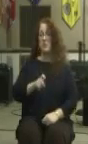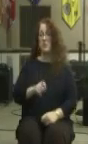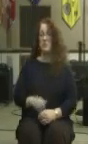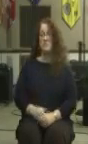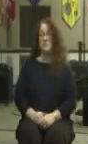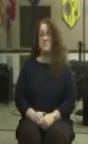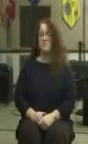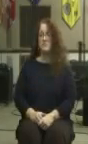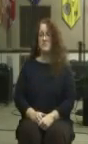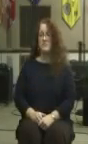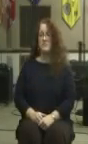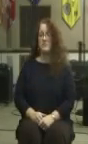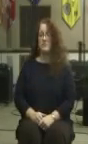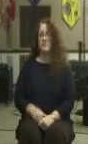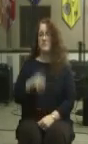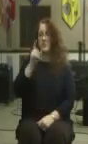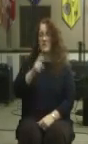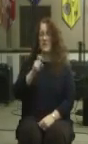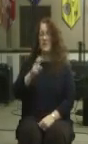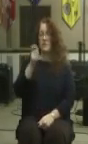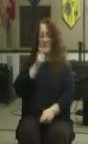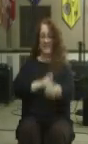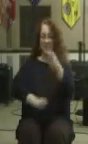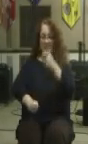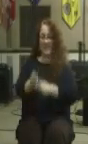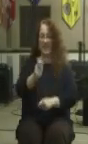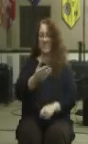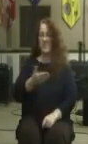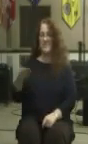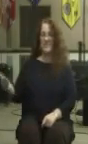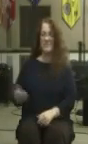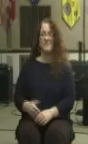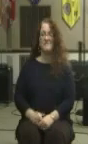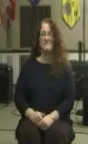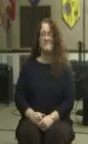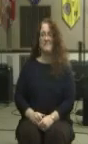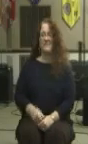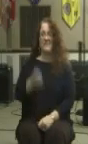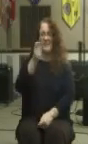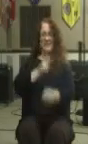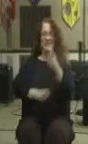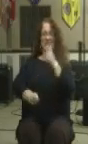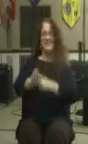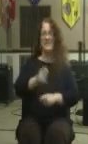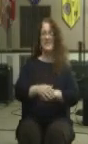the junk on you. You're not even supposed to do that. You're supposed to exchange your stuff.